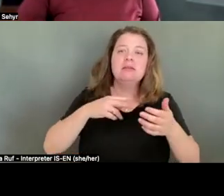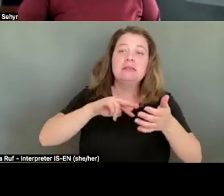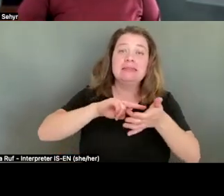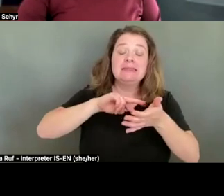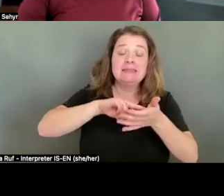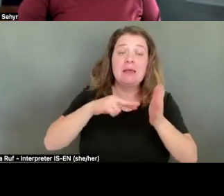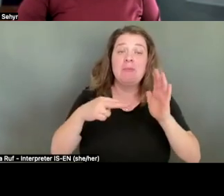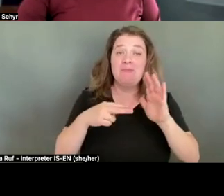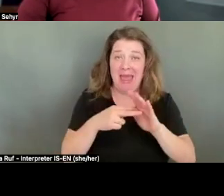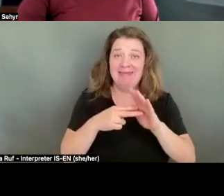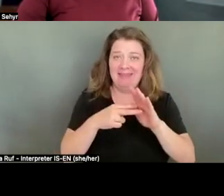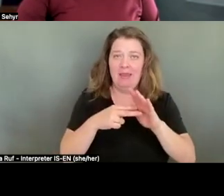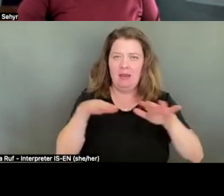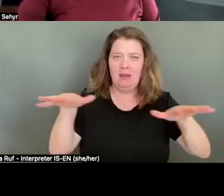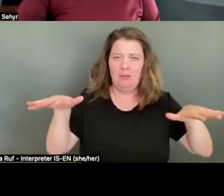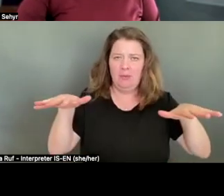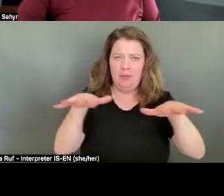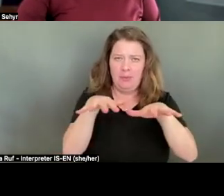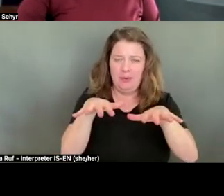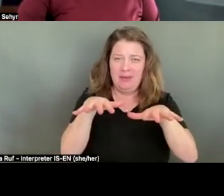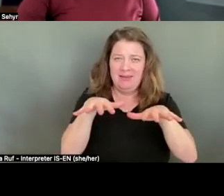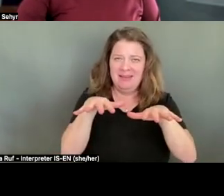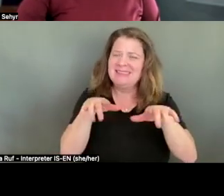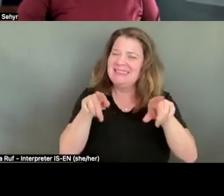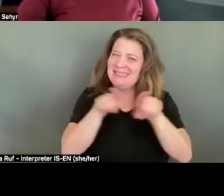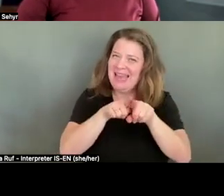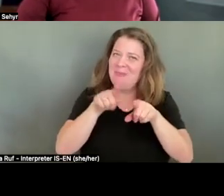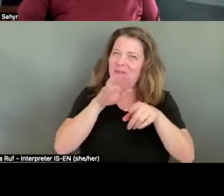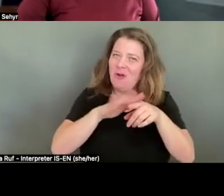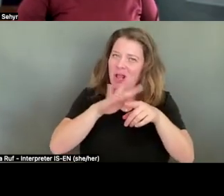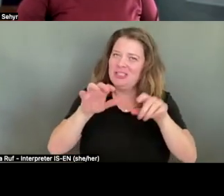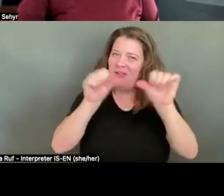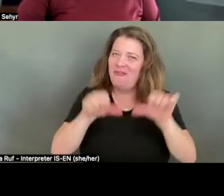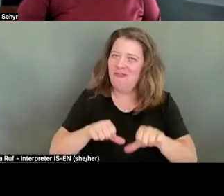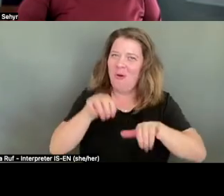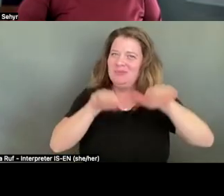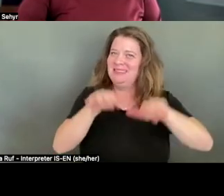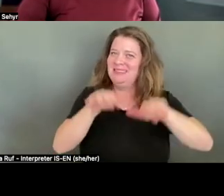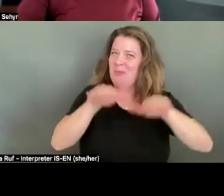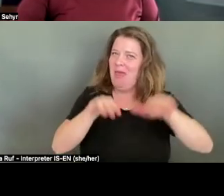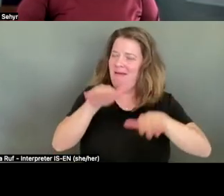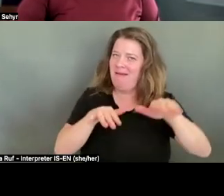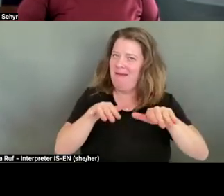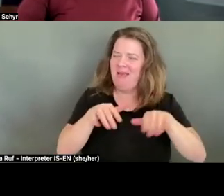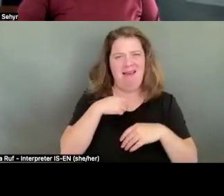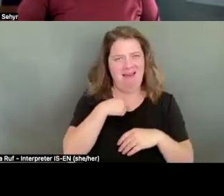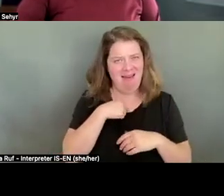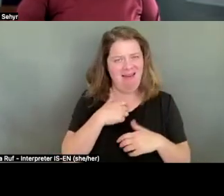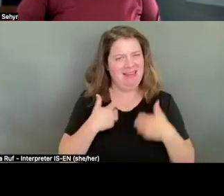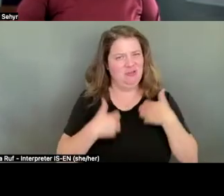another also tend to be more similar in form. And this is something that's been found in other studies